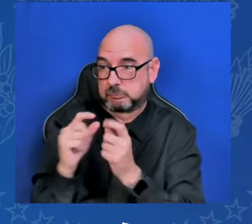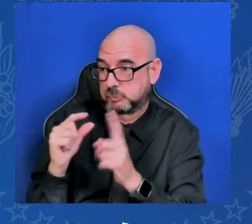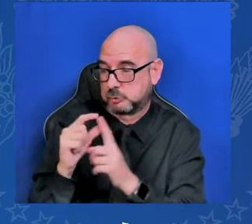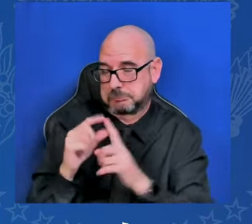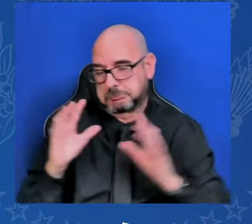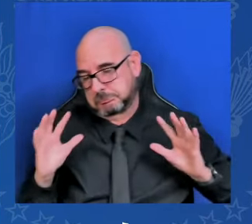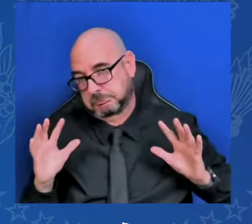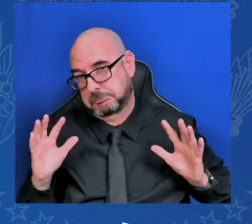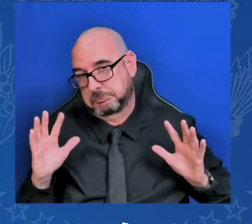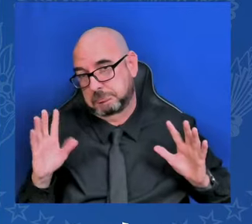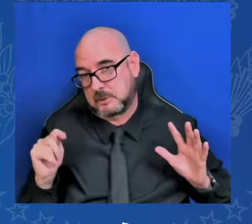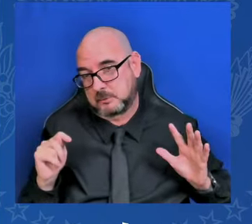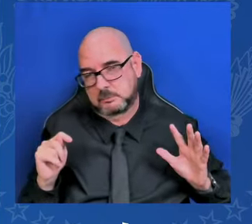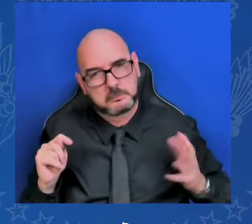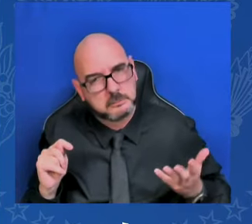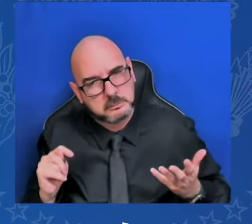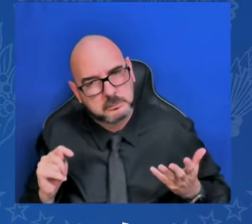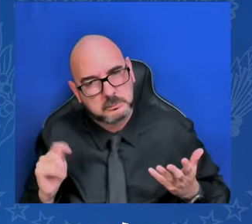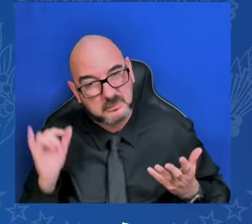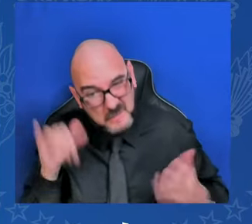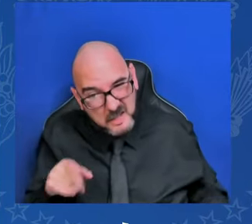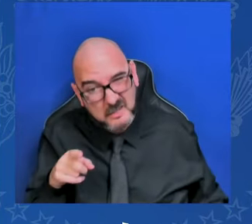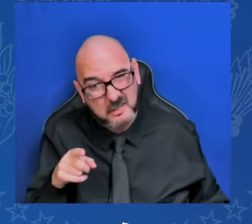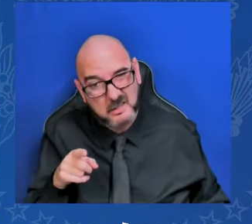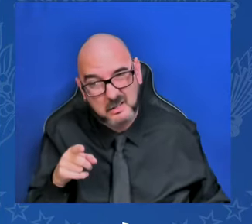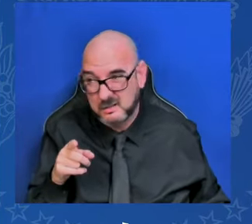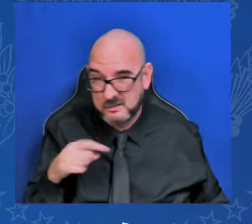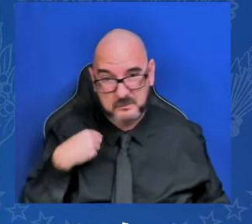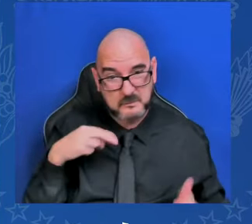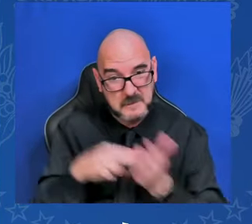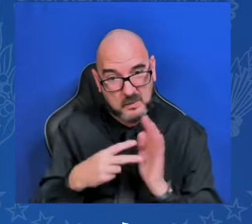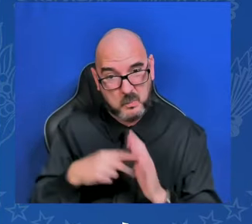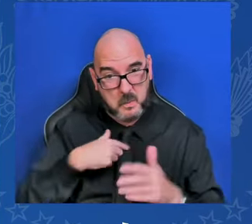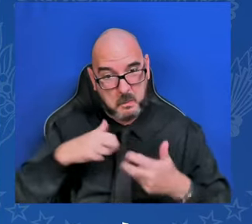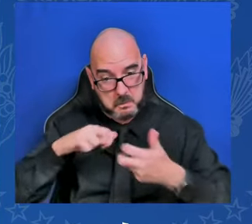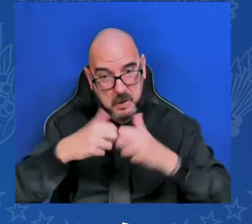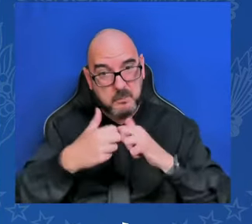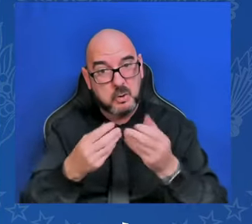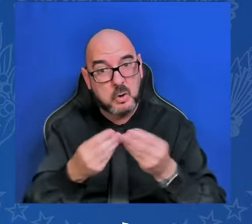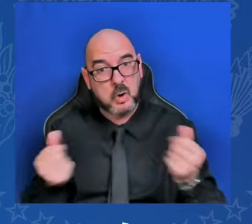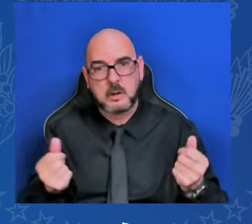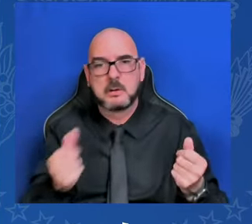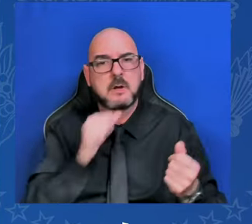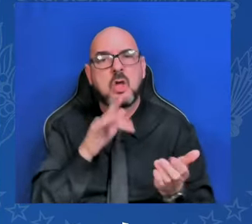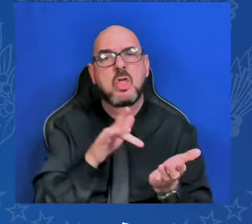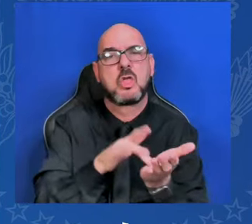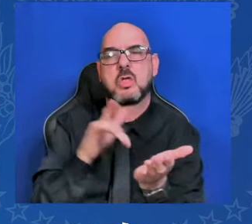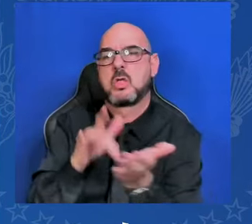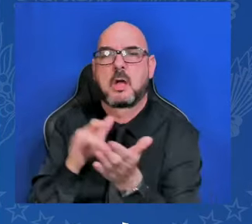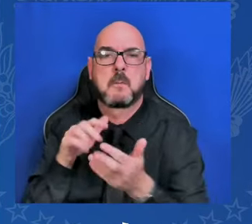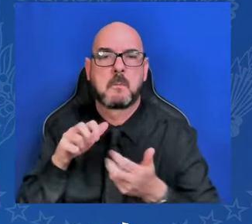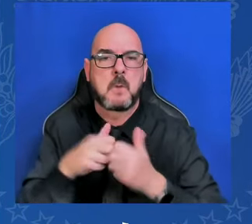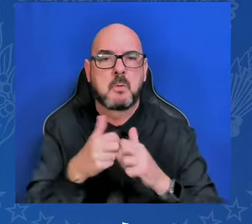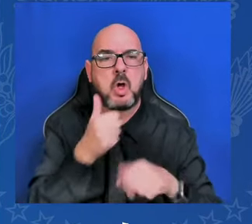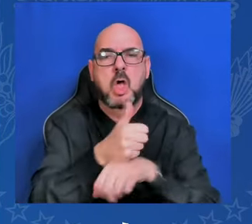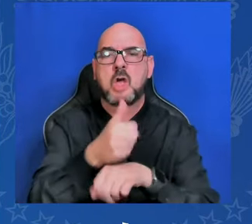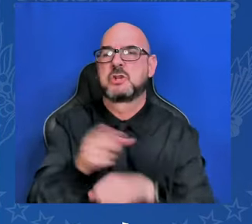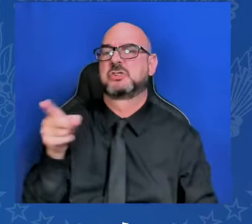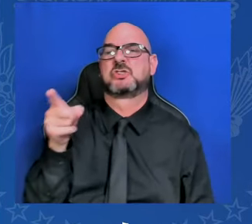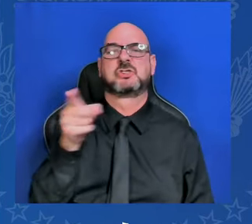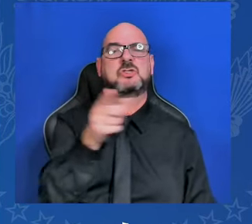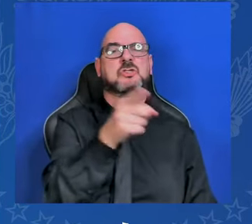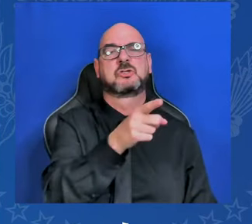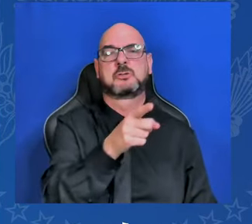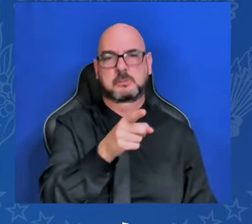to weaponize for political attacks those problems? I know our answer. We're here to serve the American people. That's not, it's not